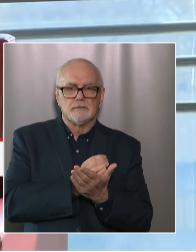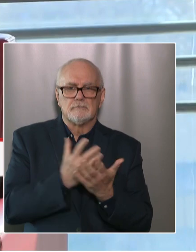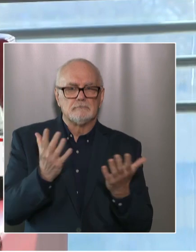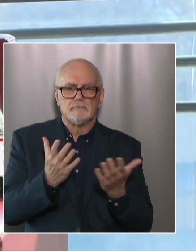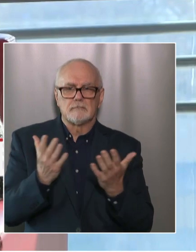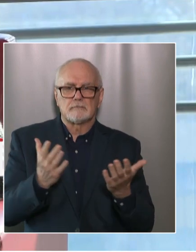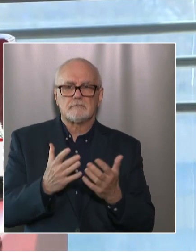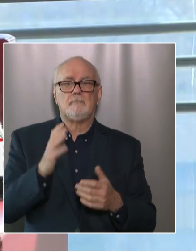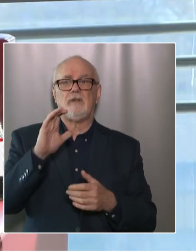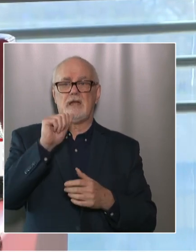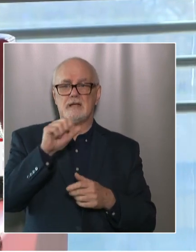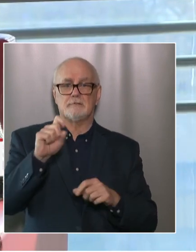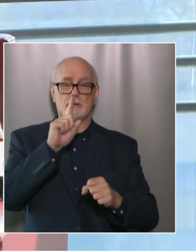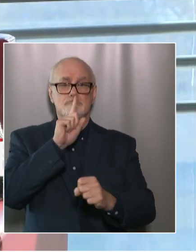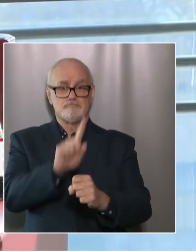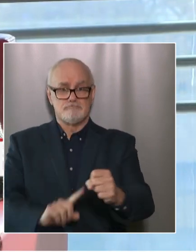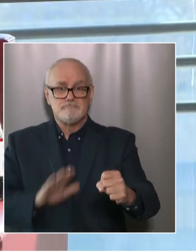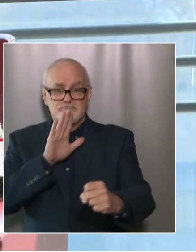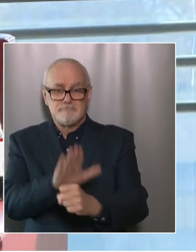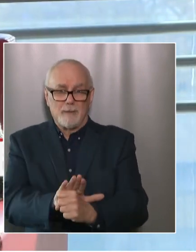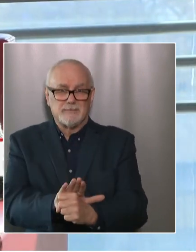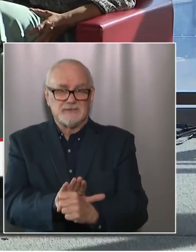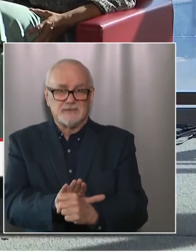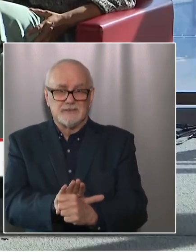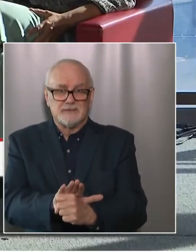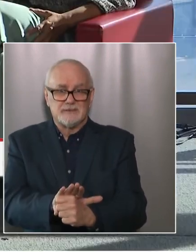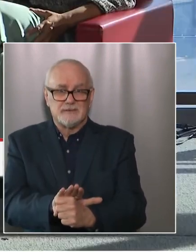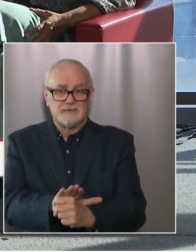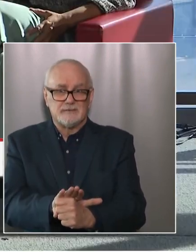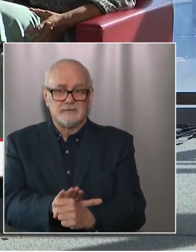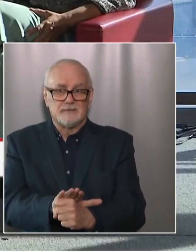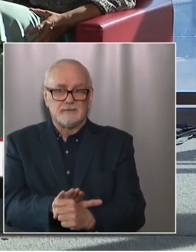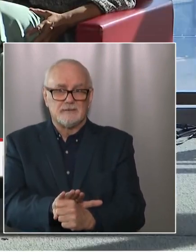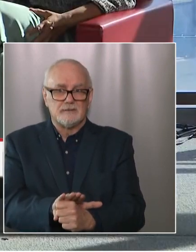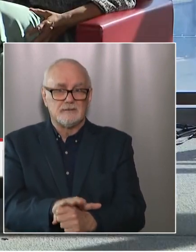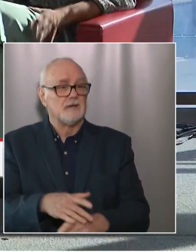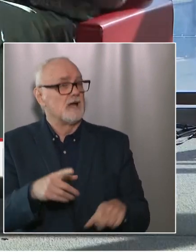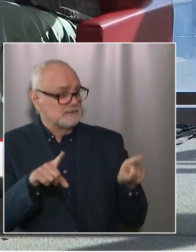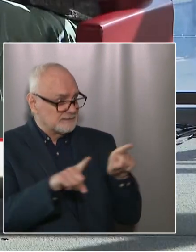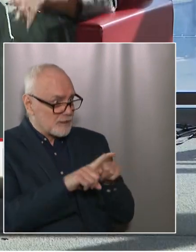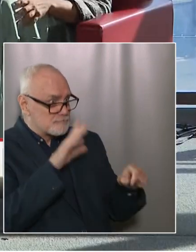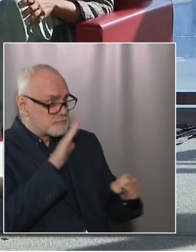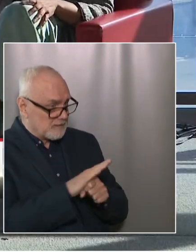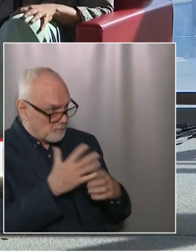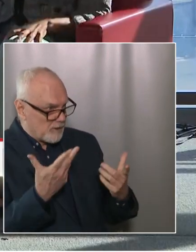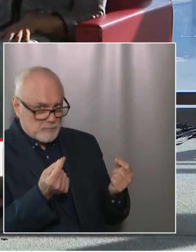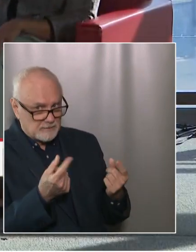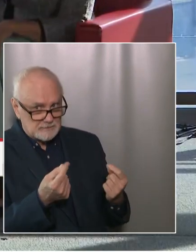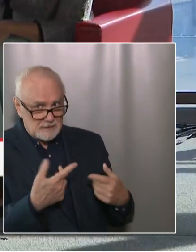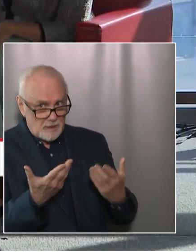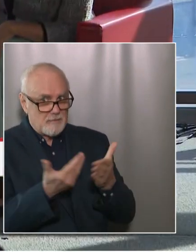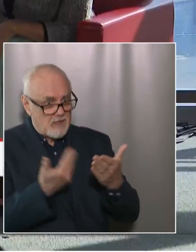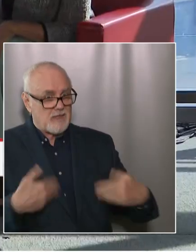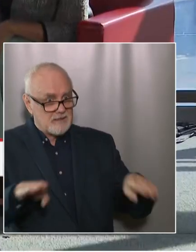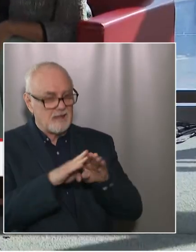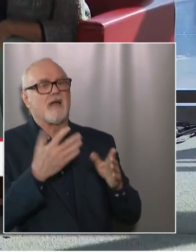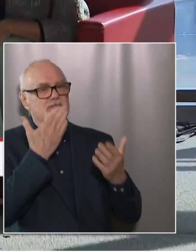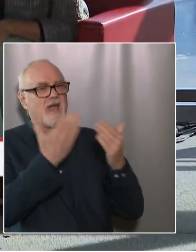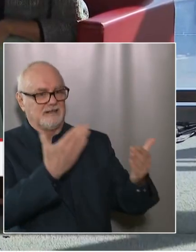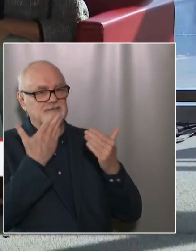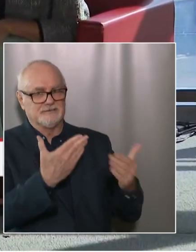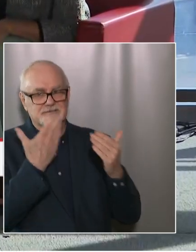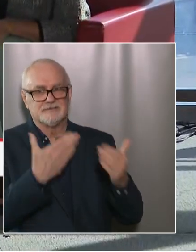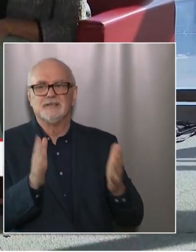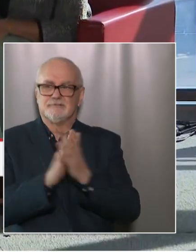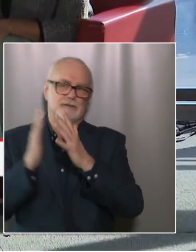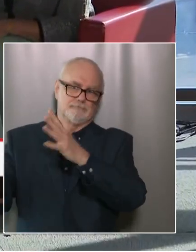promised. As promised. That is a great thing to end on, Thank you. Mayor. Thank you very Thank much. you. Thank you, Mayor